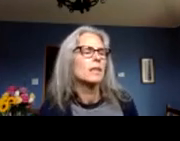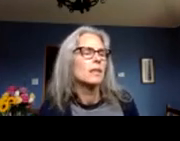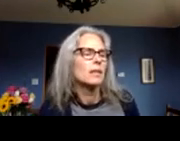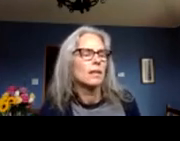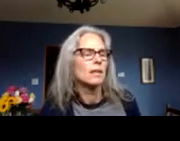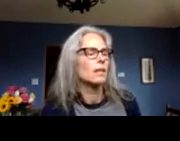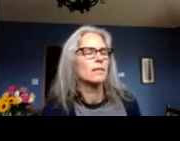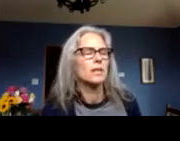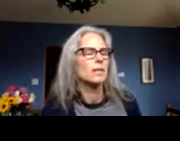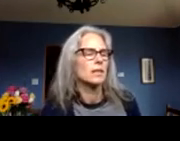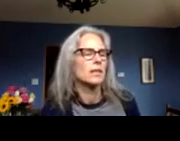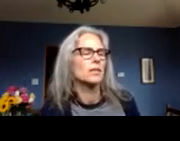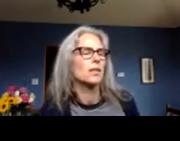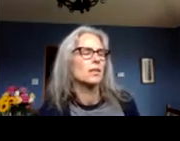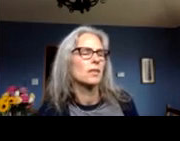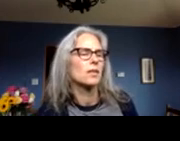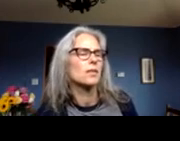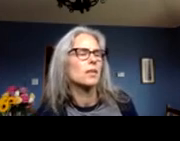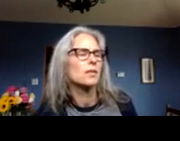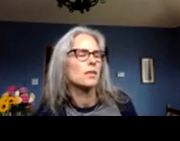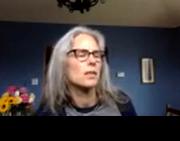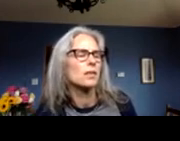multimedia, those are all really, really great.